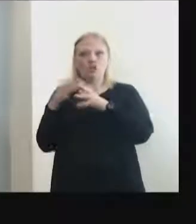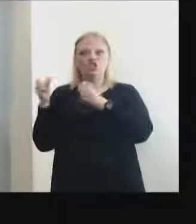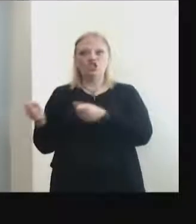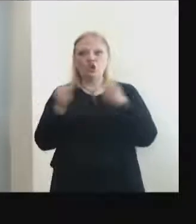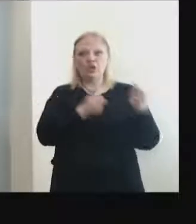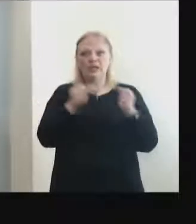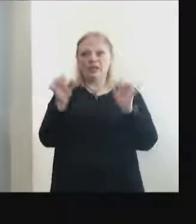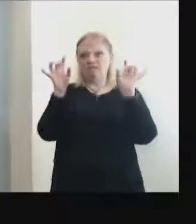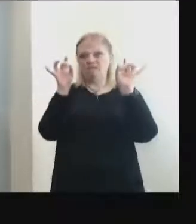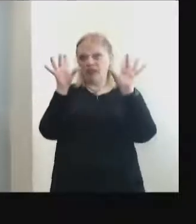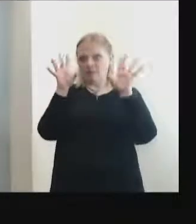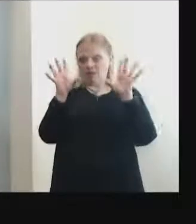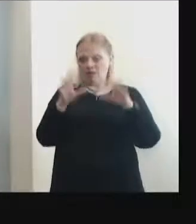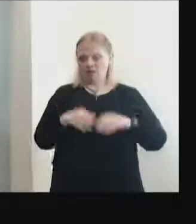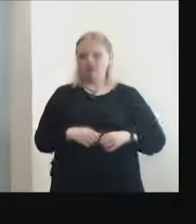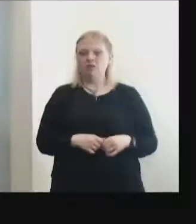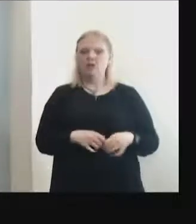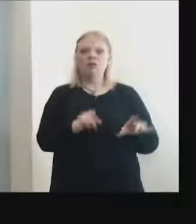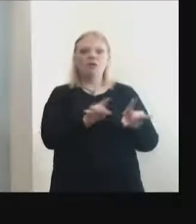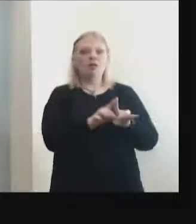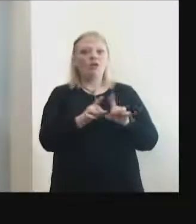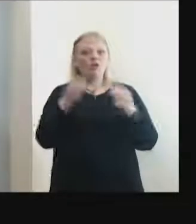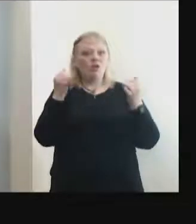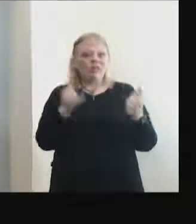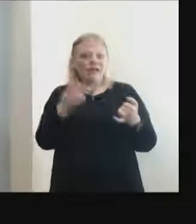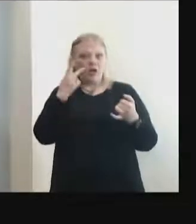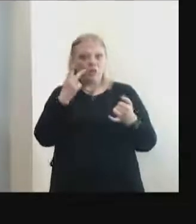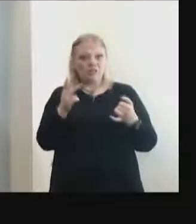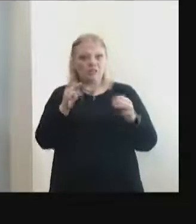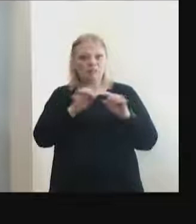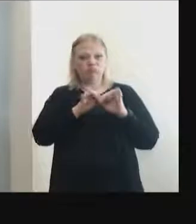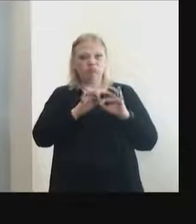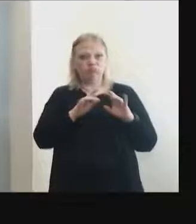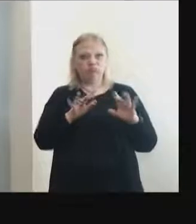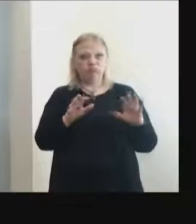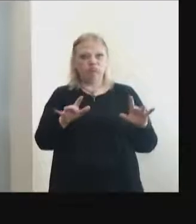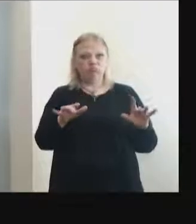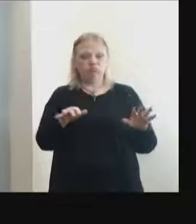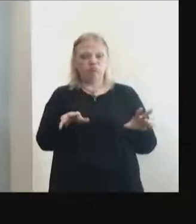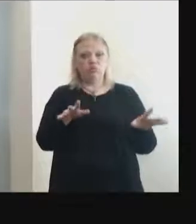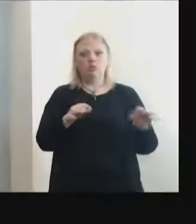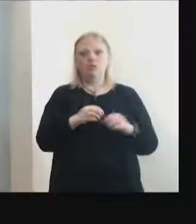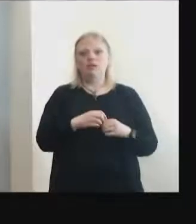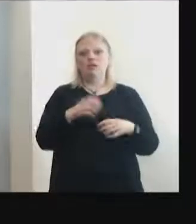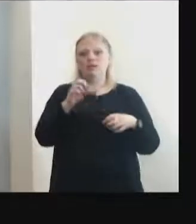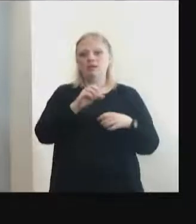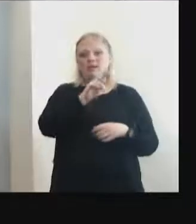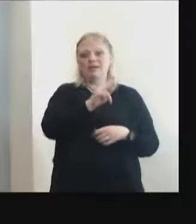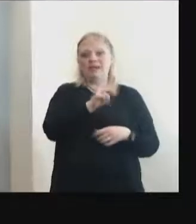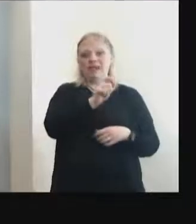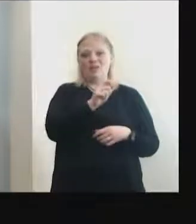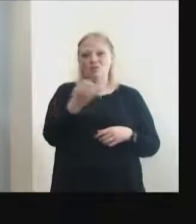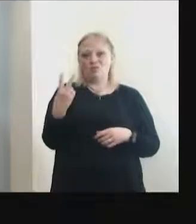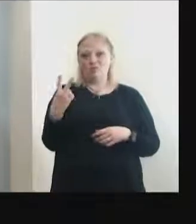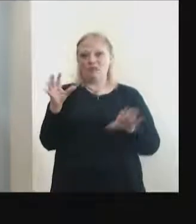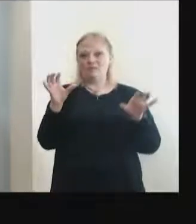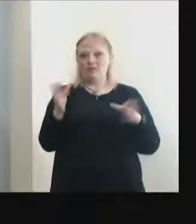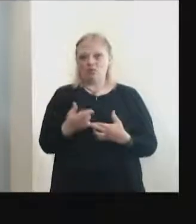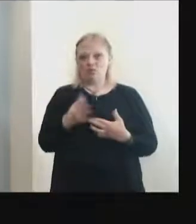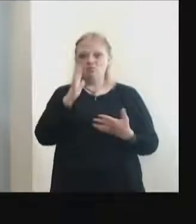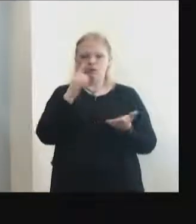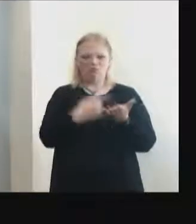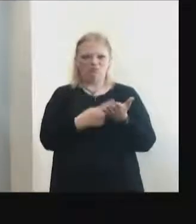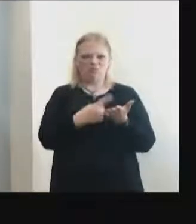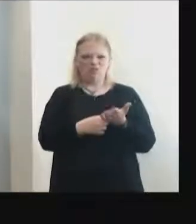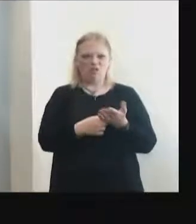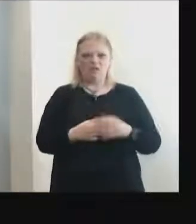cheerleading, and volleyball. We're also now seeing outbreaks and transmission in K through 12 classrooms, which I'll talk about